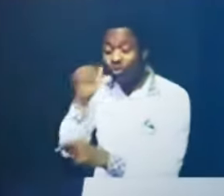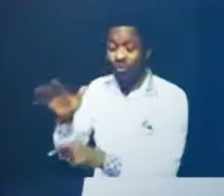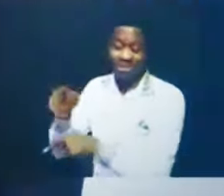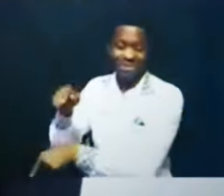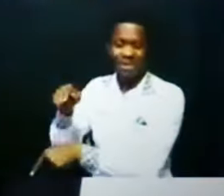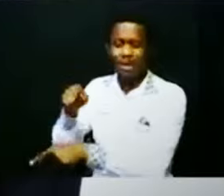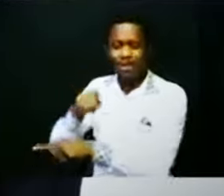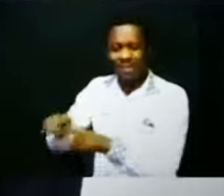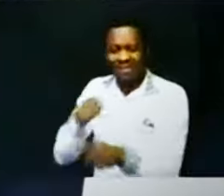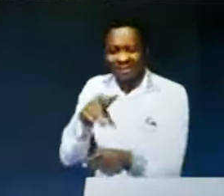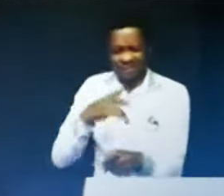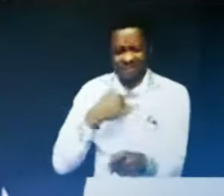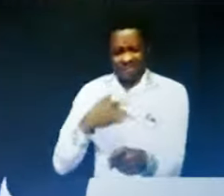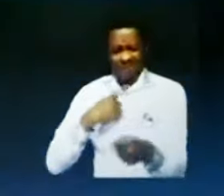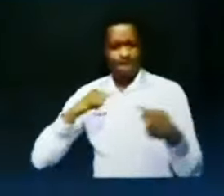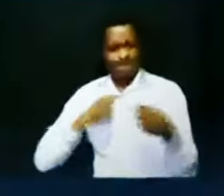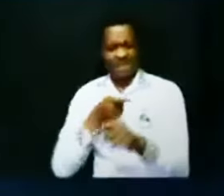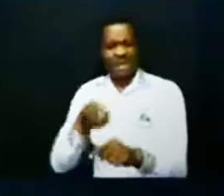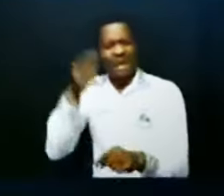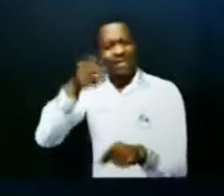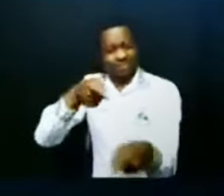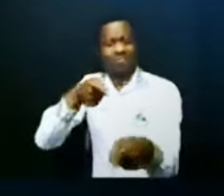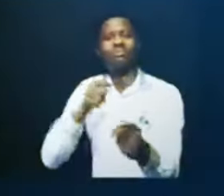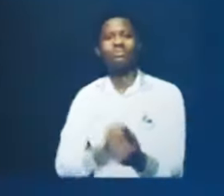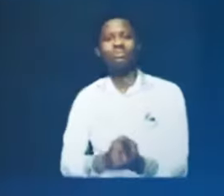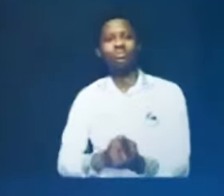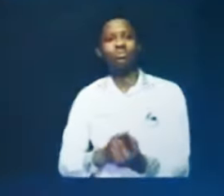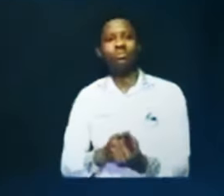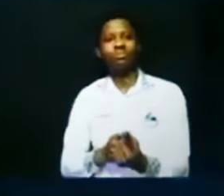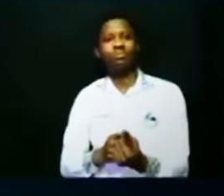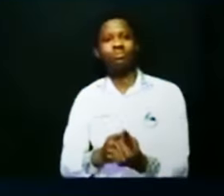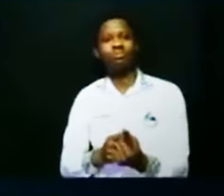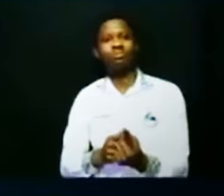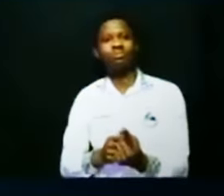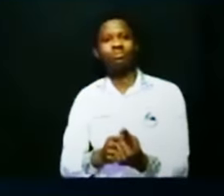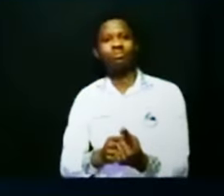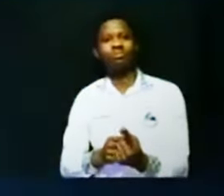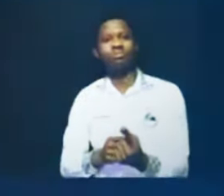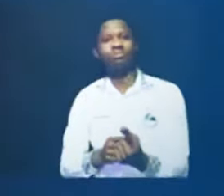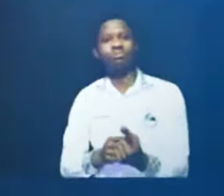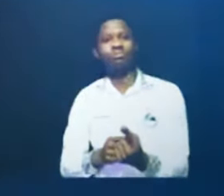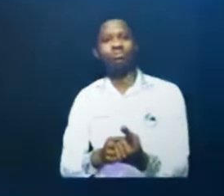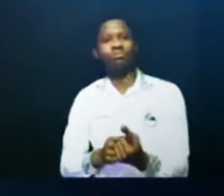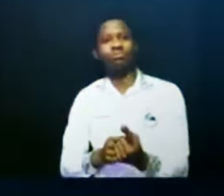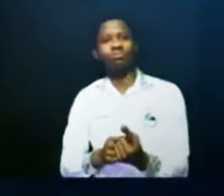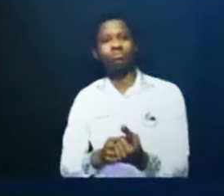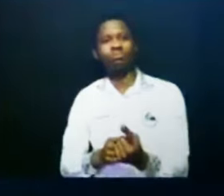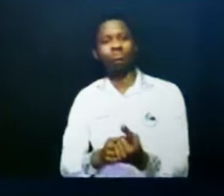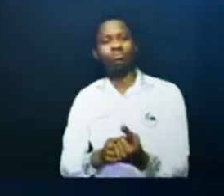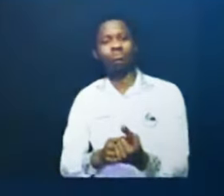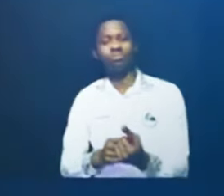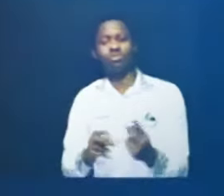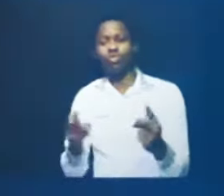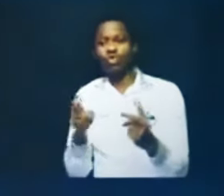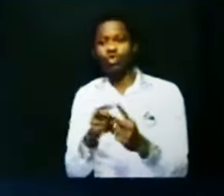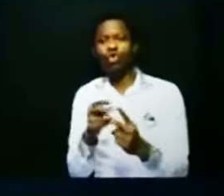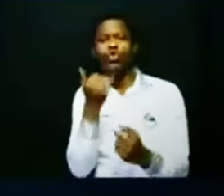o shese bebuno no se se die ye ye finu ho kra nto ohunu se da bi asembiasi. Ne no ema